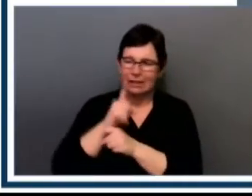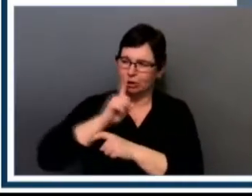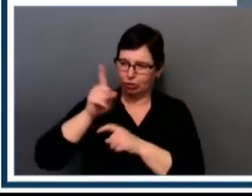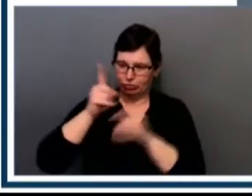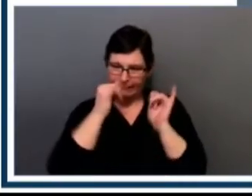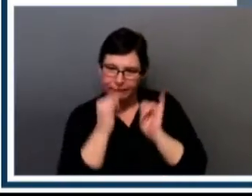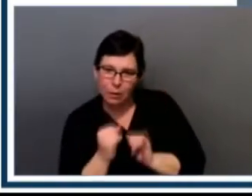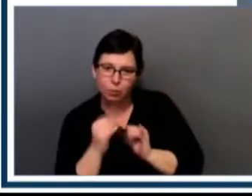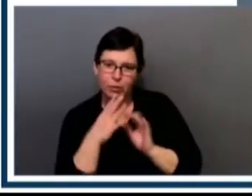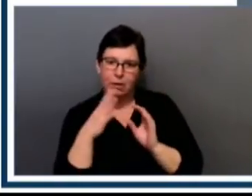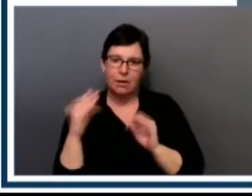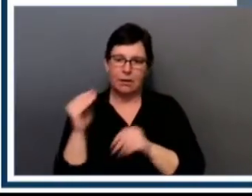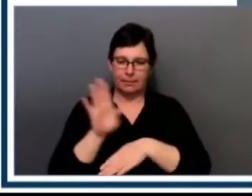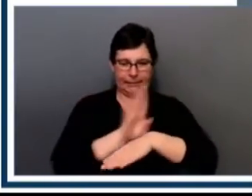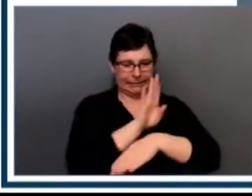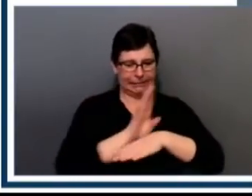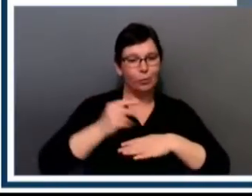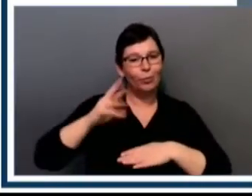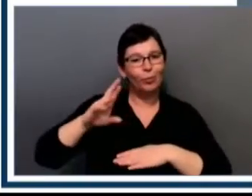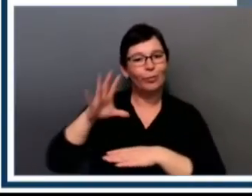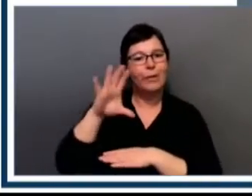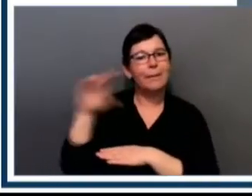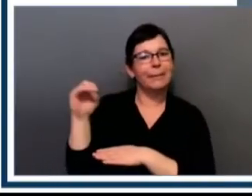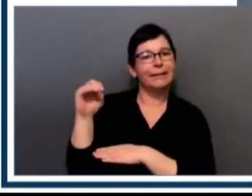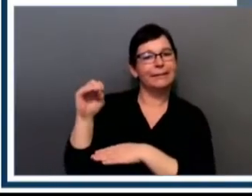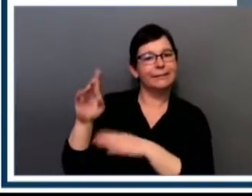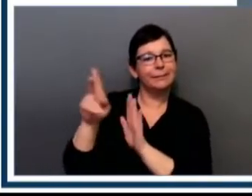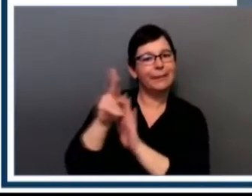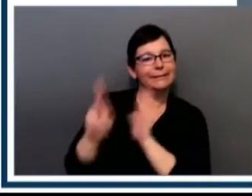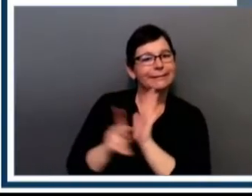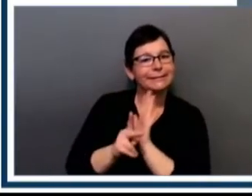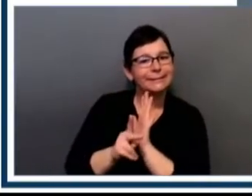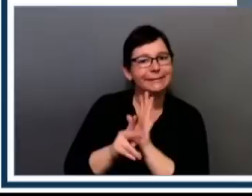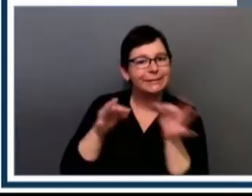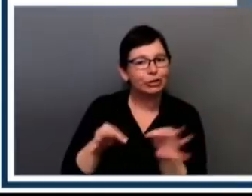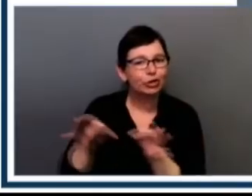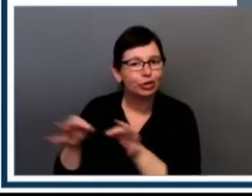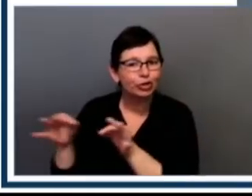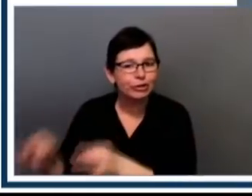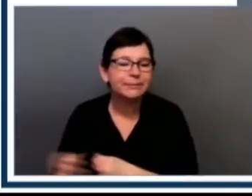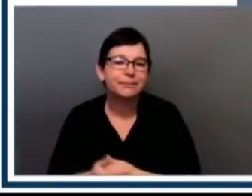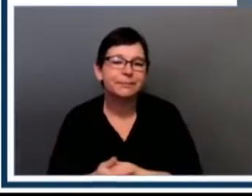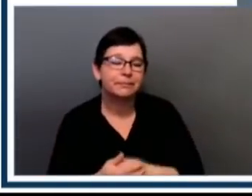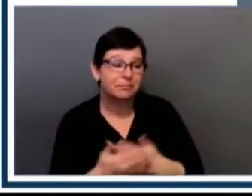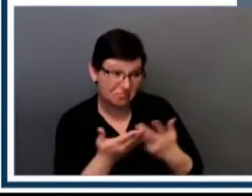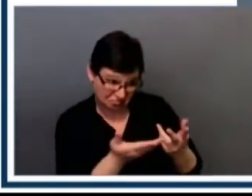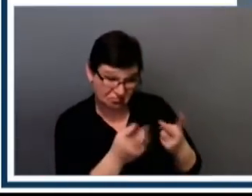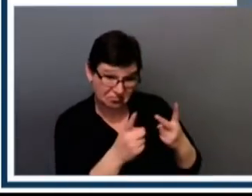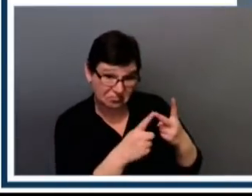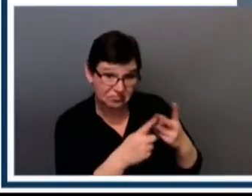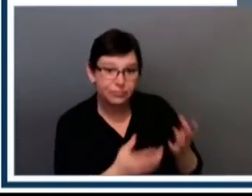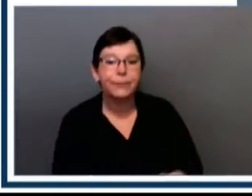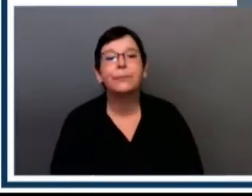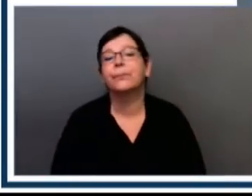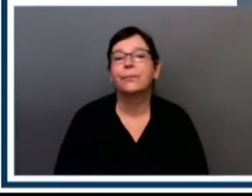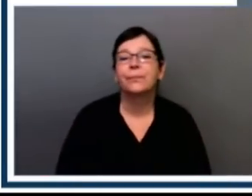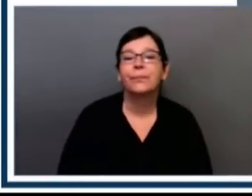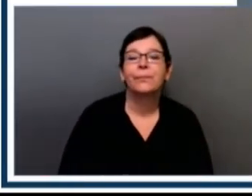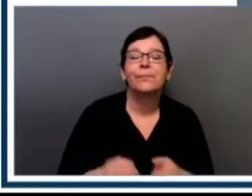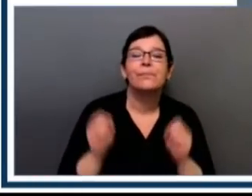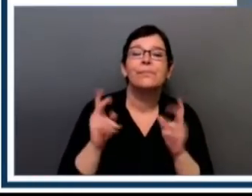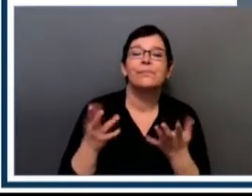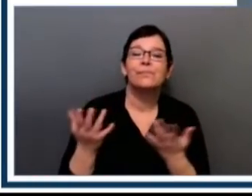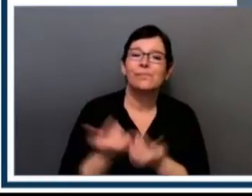you. Any thoughts on introducing wastewater surveillance so we don't get caught out by a new wave or a new variant